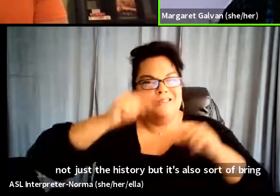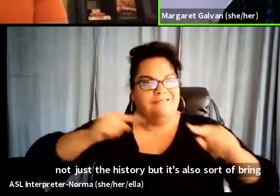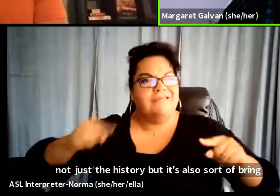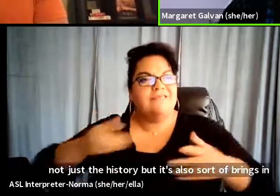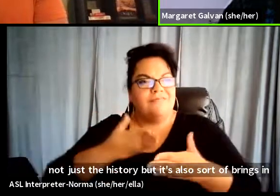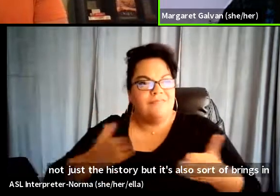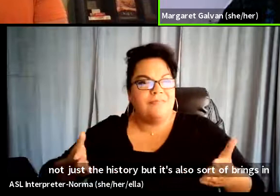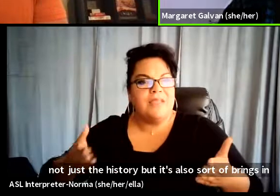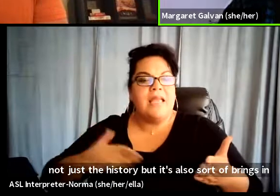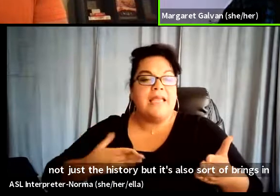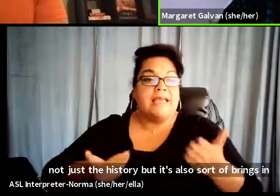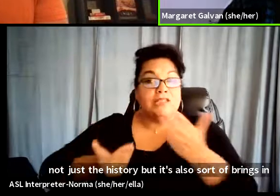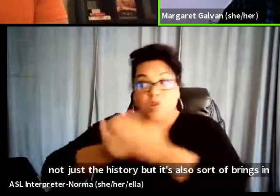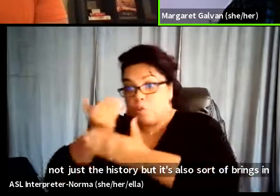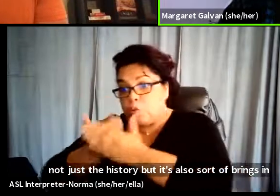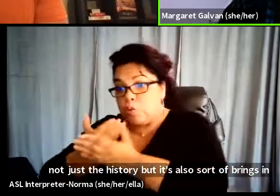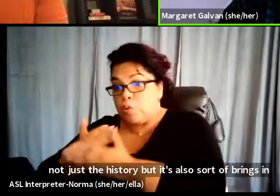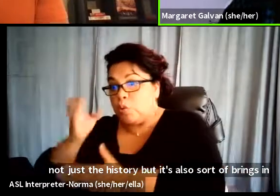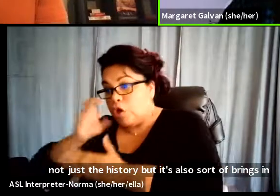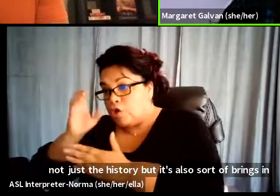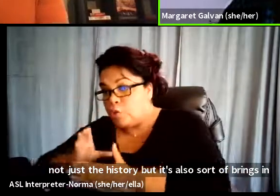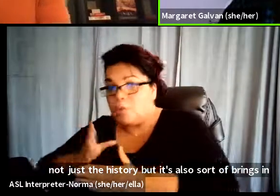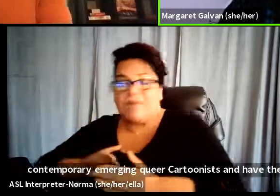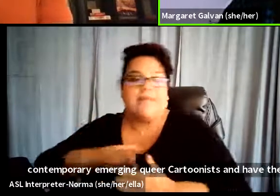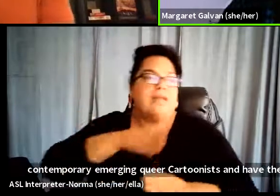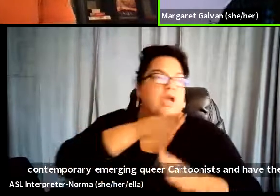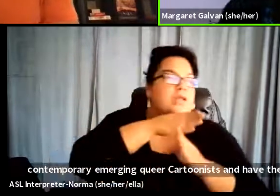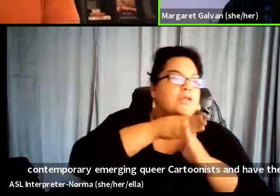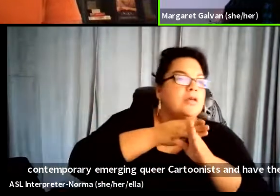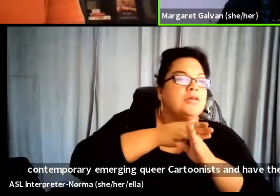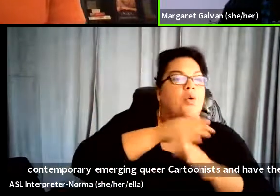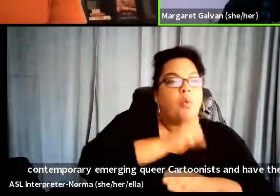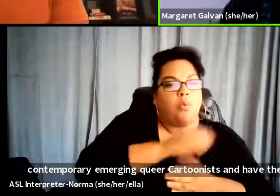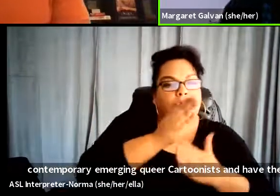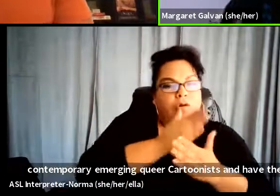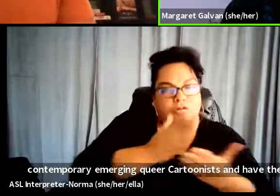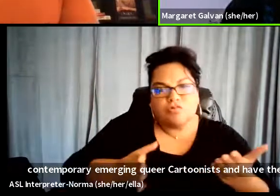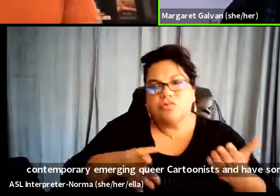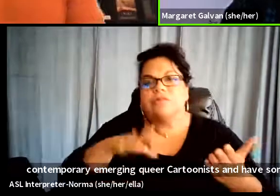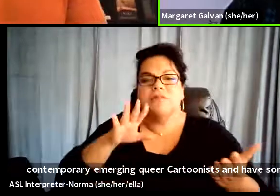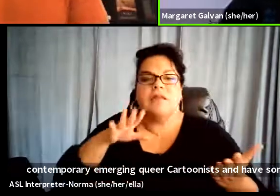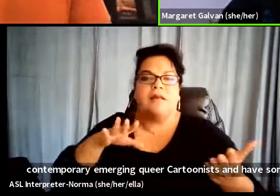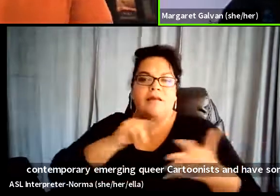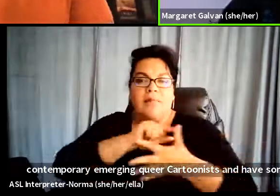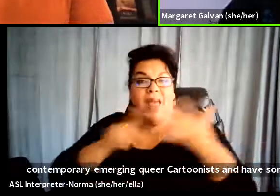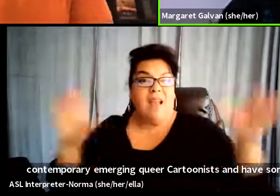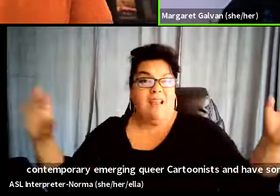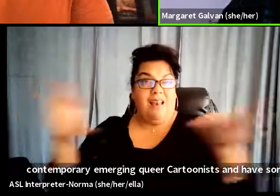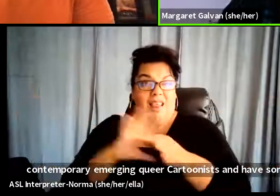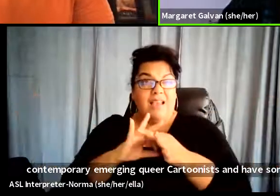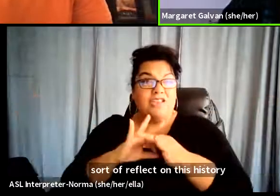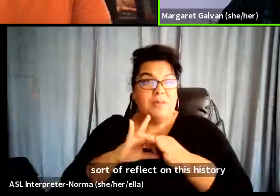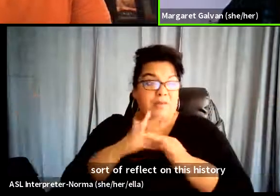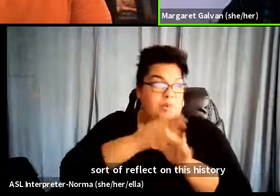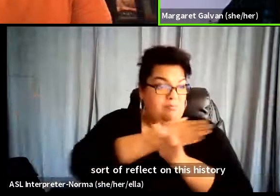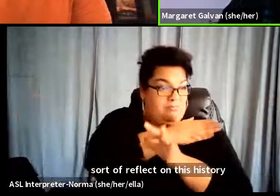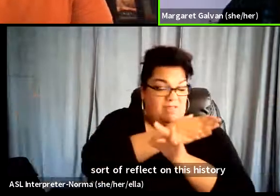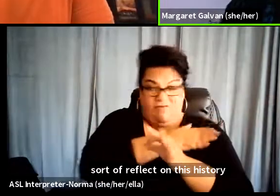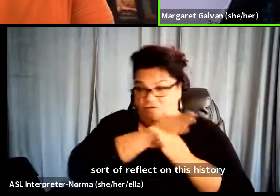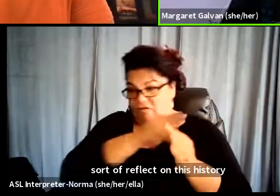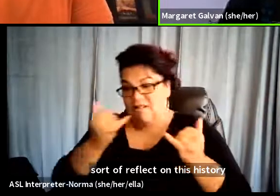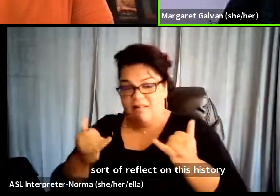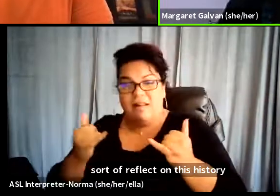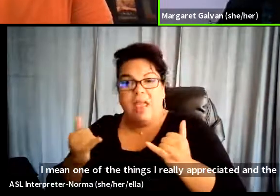emerging car queer cartoonists and have them sort of reflect on this history and the connection and sort of, it's making explicit